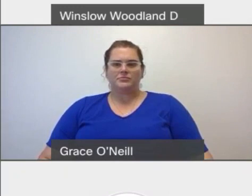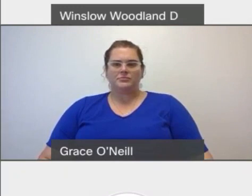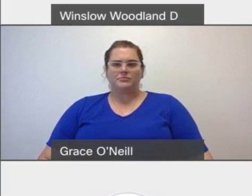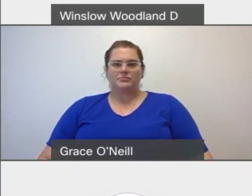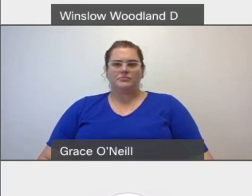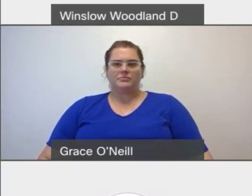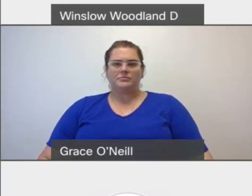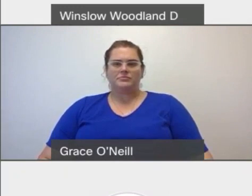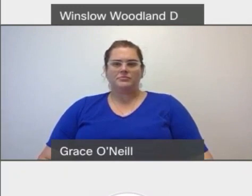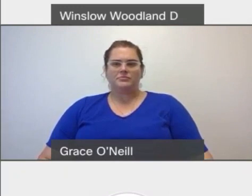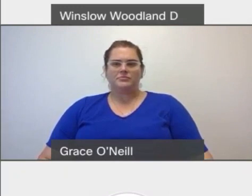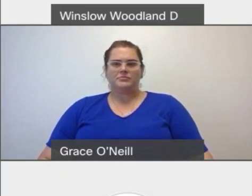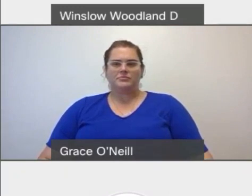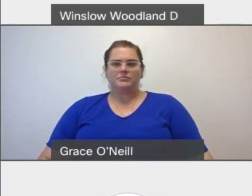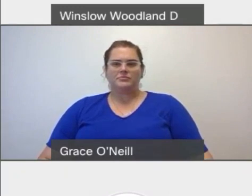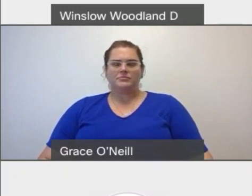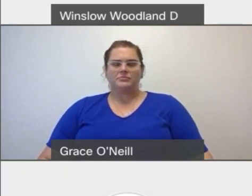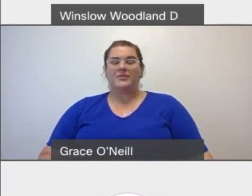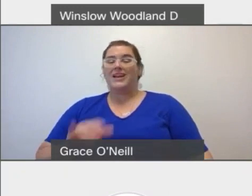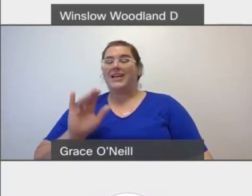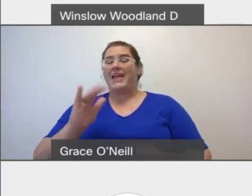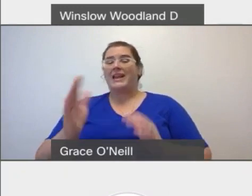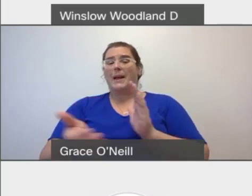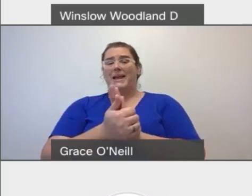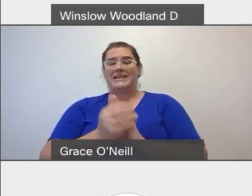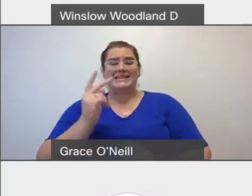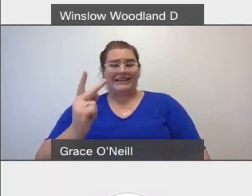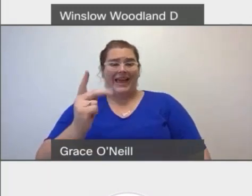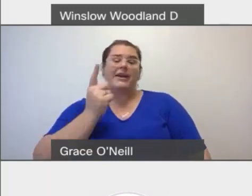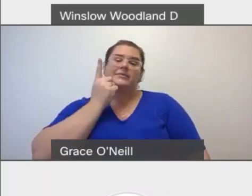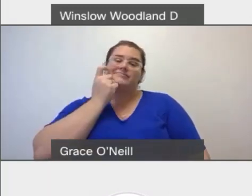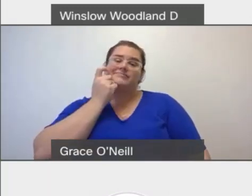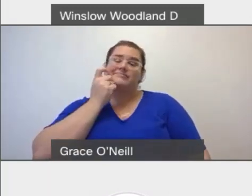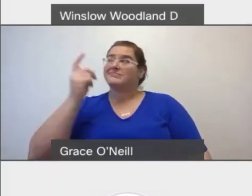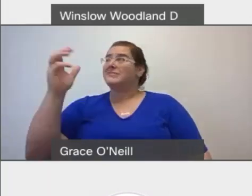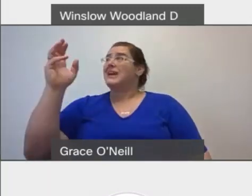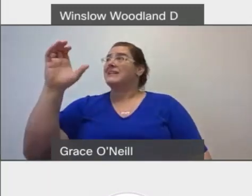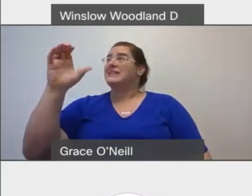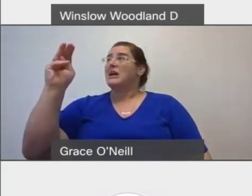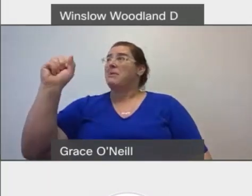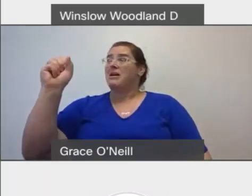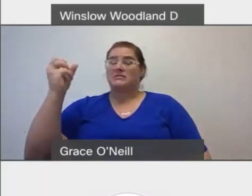the Appendix K that was approved was also for the